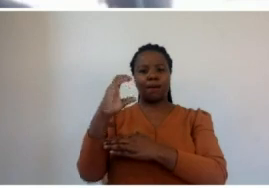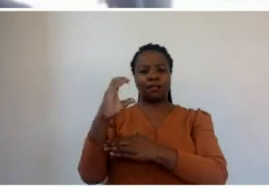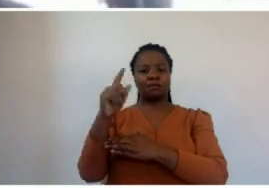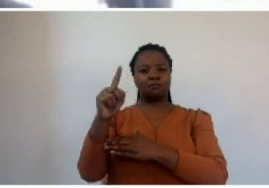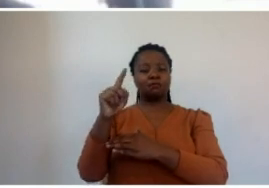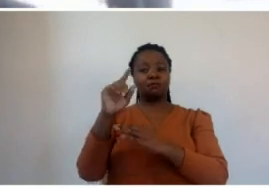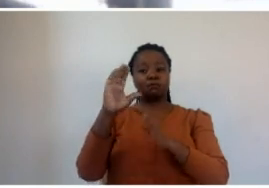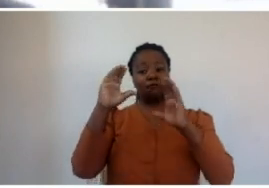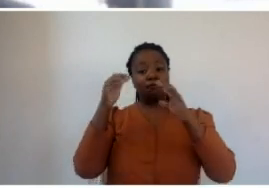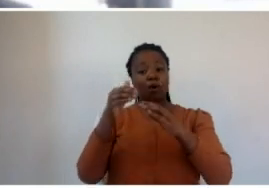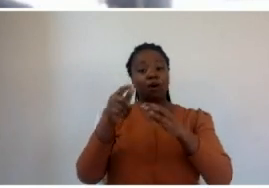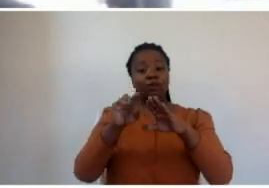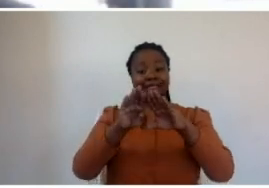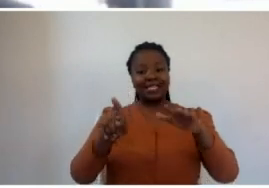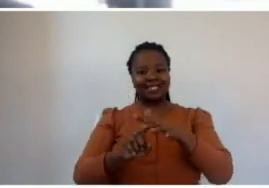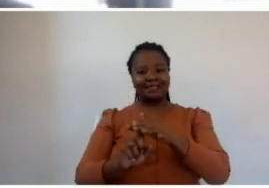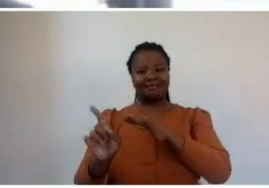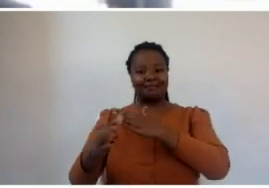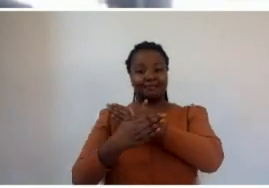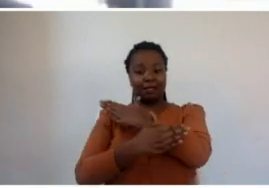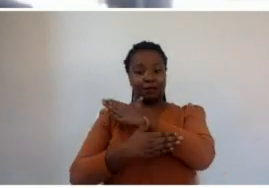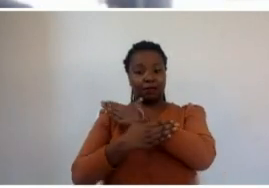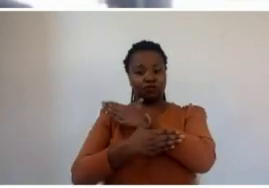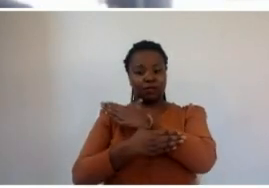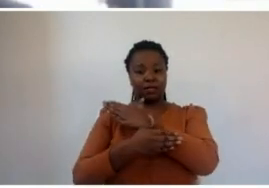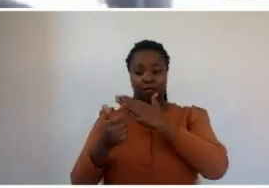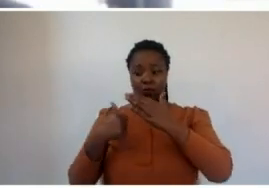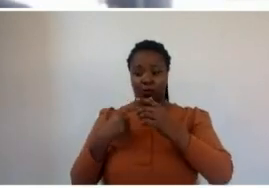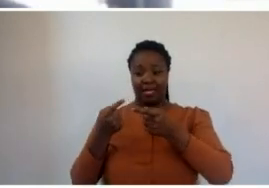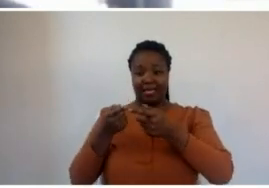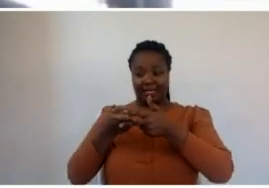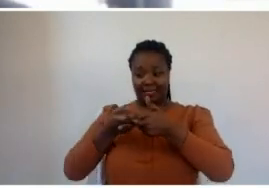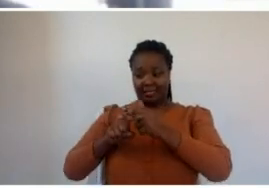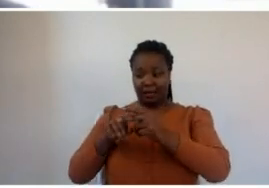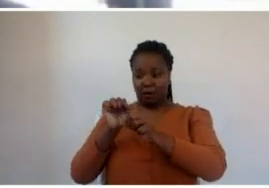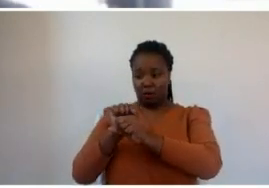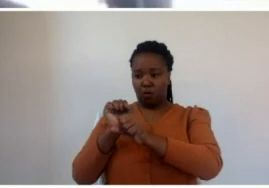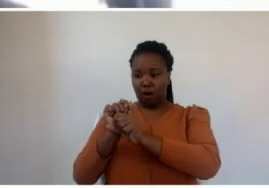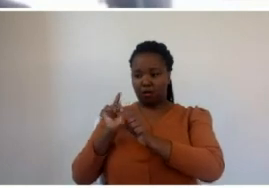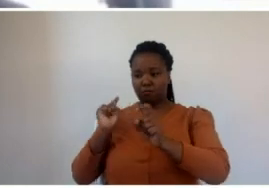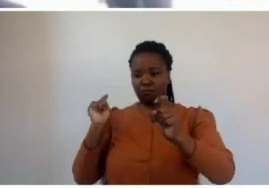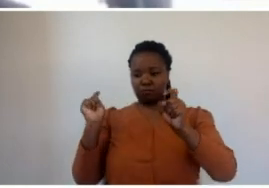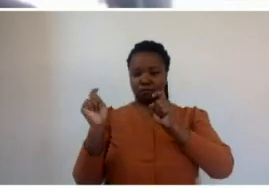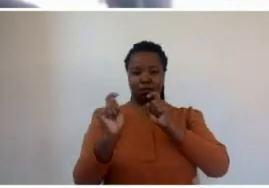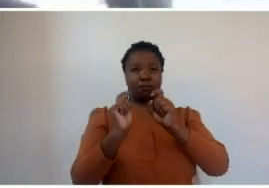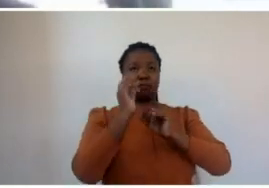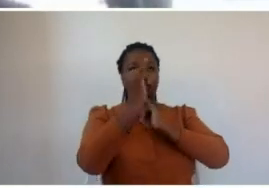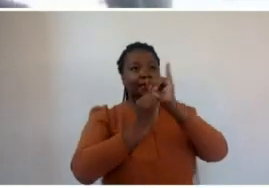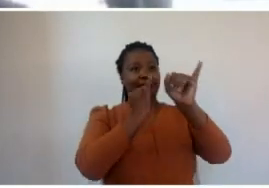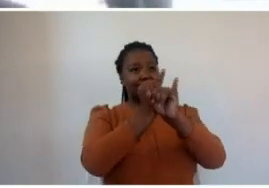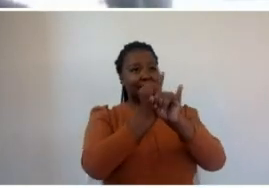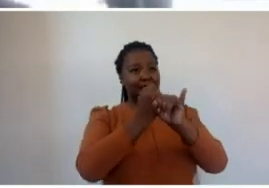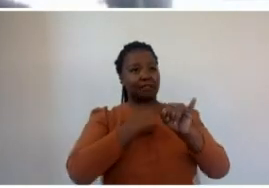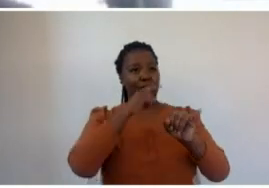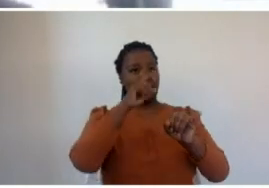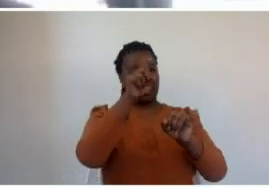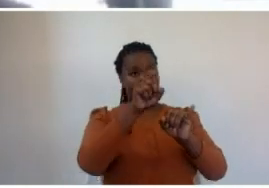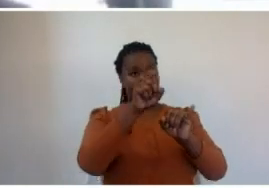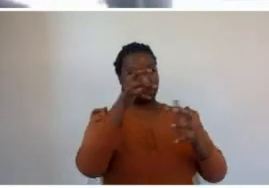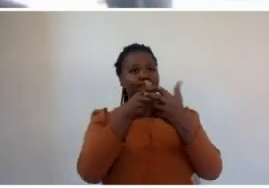of the needs and the international responses to the unprecedented numbers of